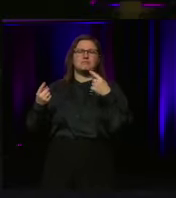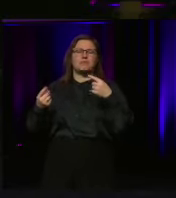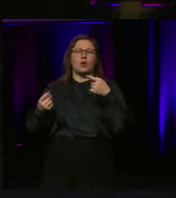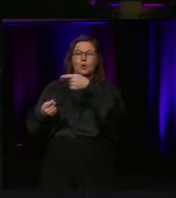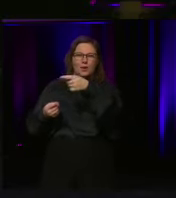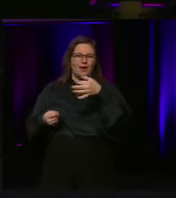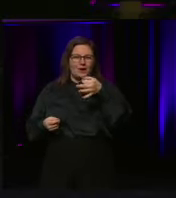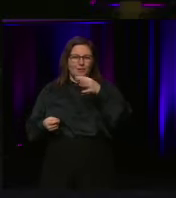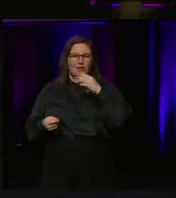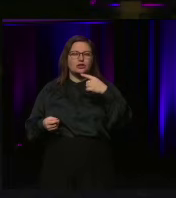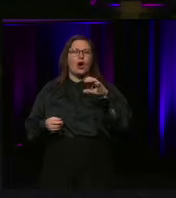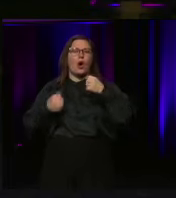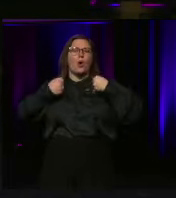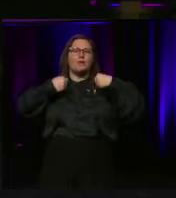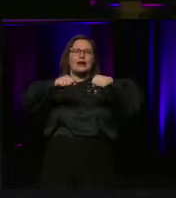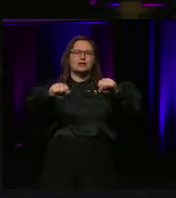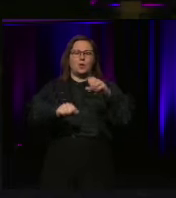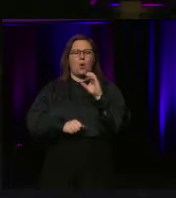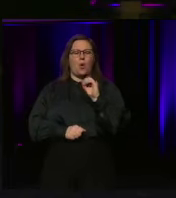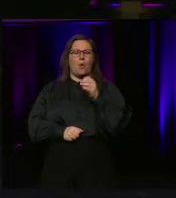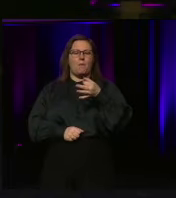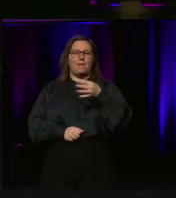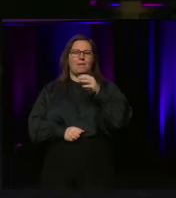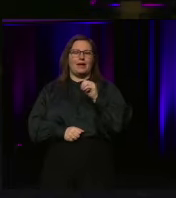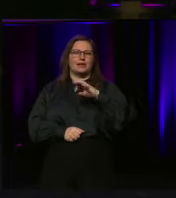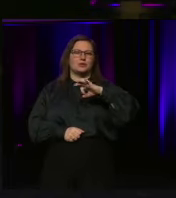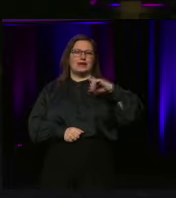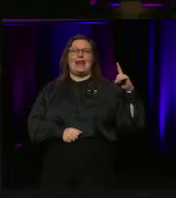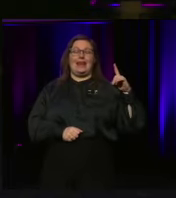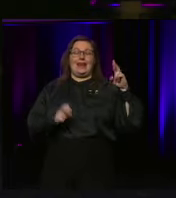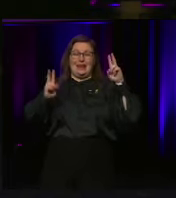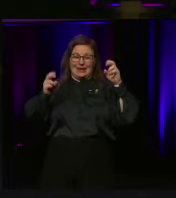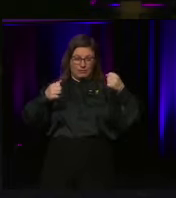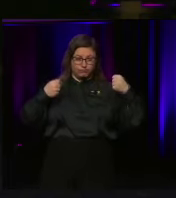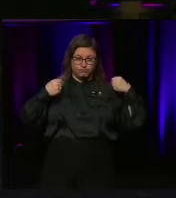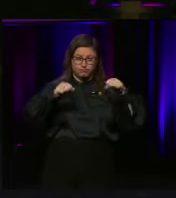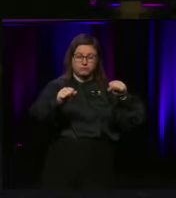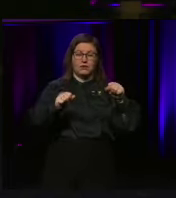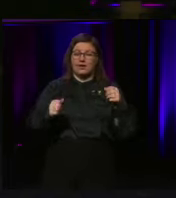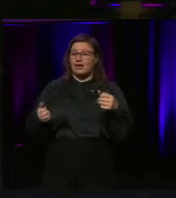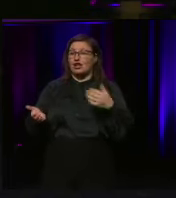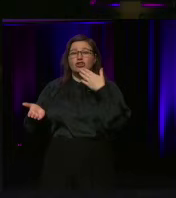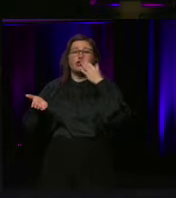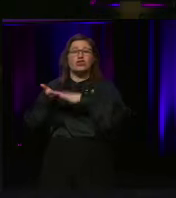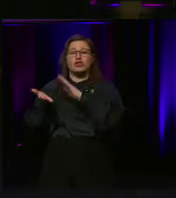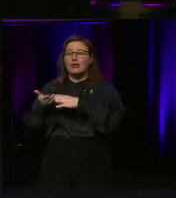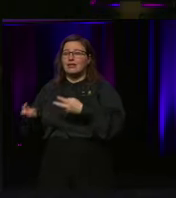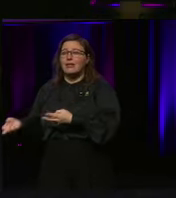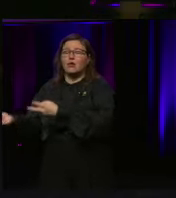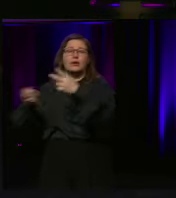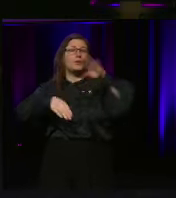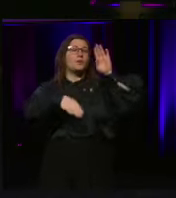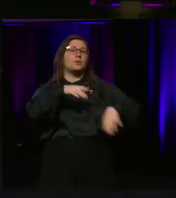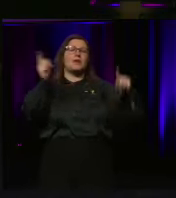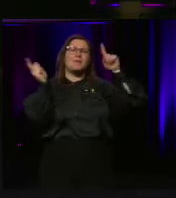mentions. And it's not enough with a democracy without human rights